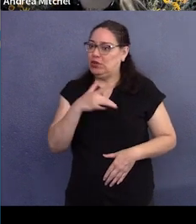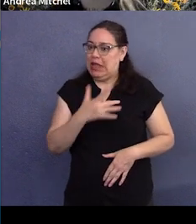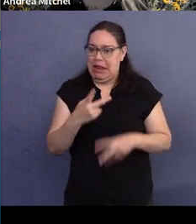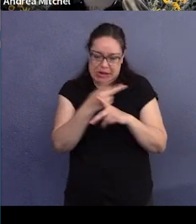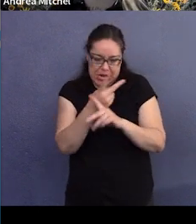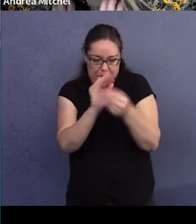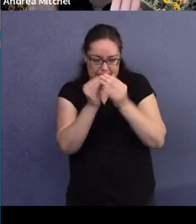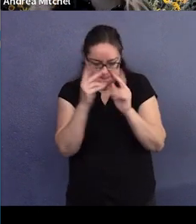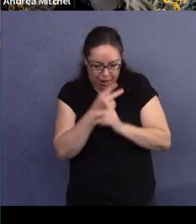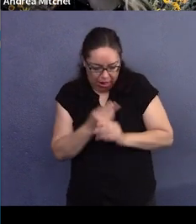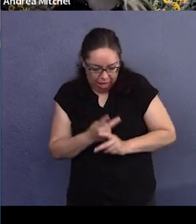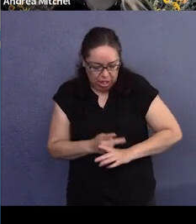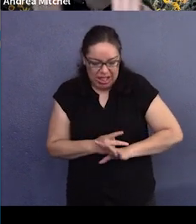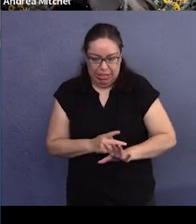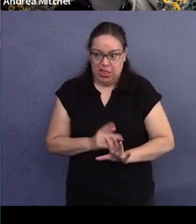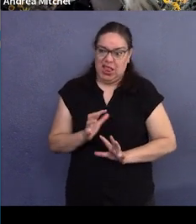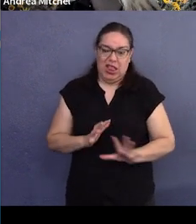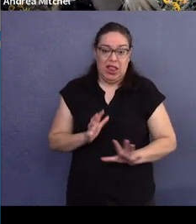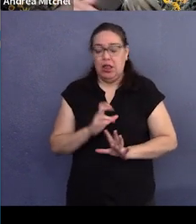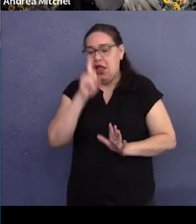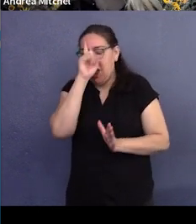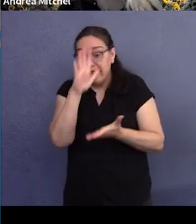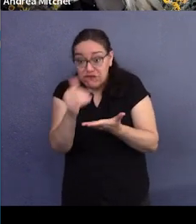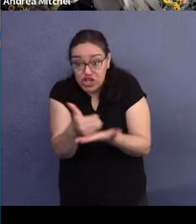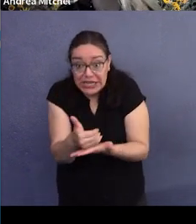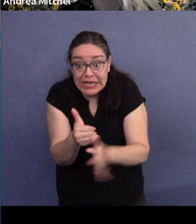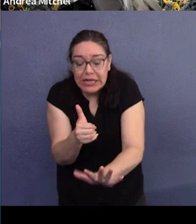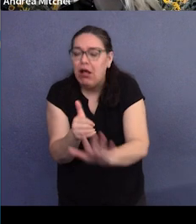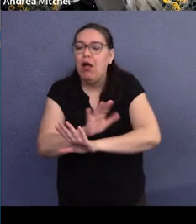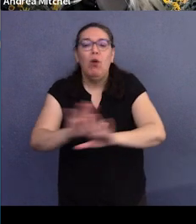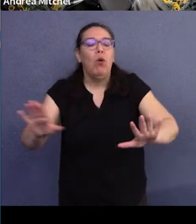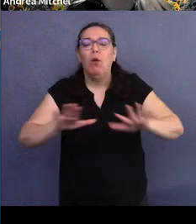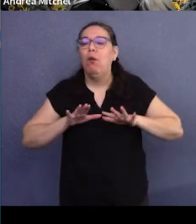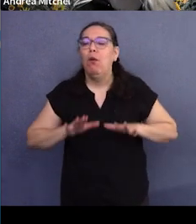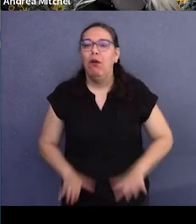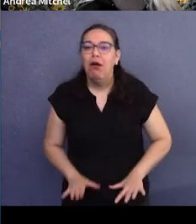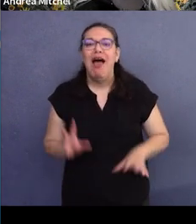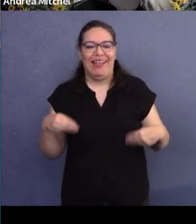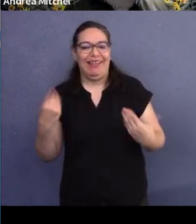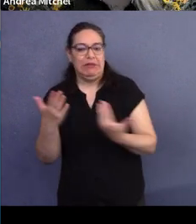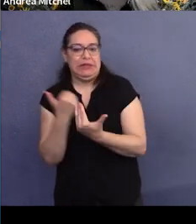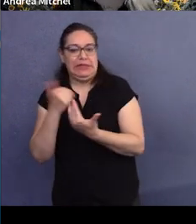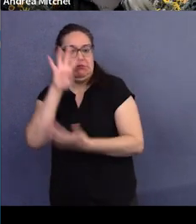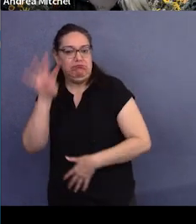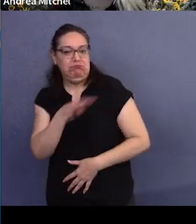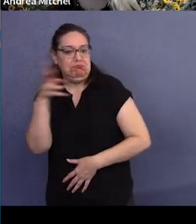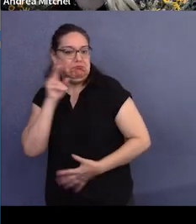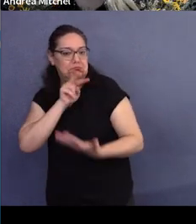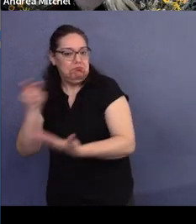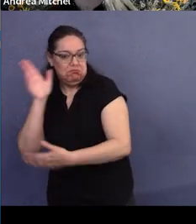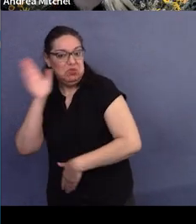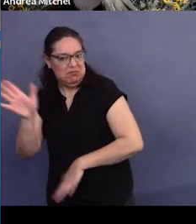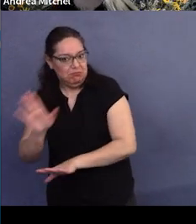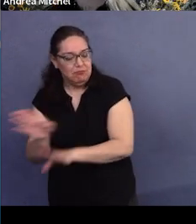if you don't freak out, because I've given you a little chart here that will help you. So as I said before, when